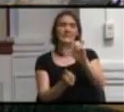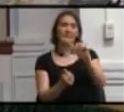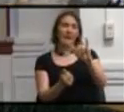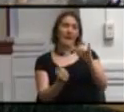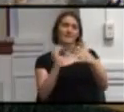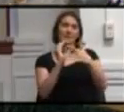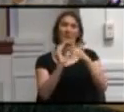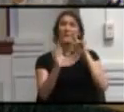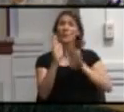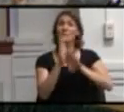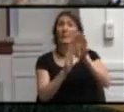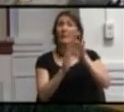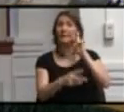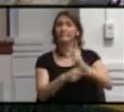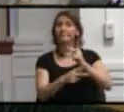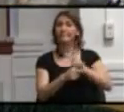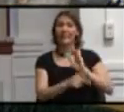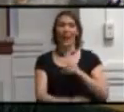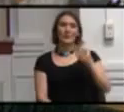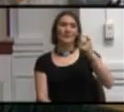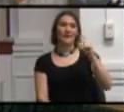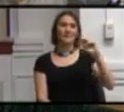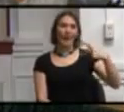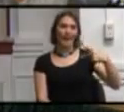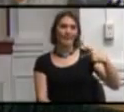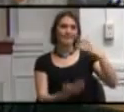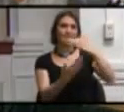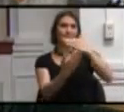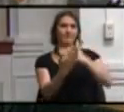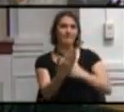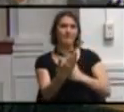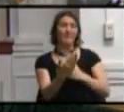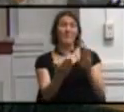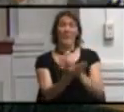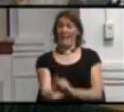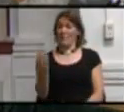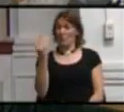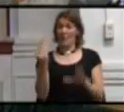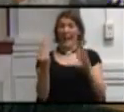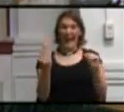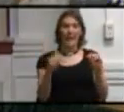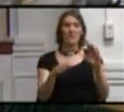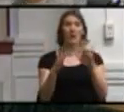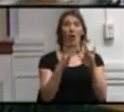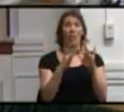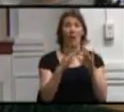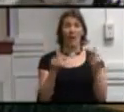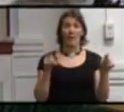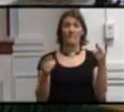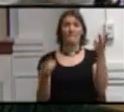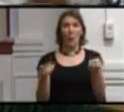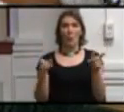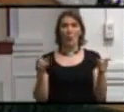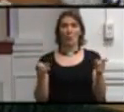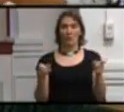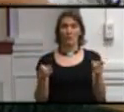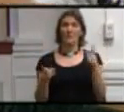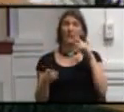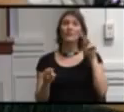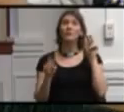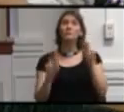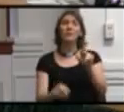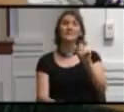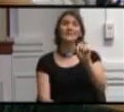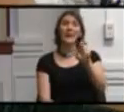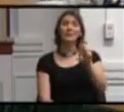for the development and maintenance of Brattleboro's tax map, both in the hard copy form and in the digital form. So if you've been down to the